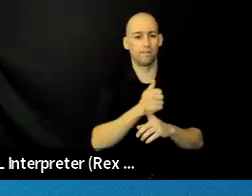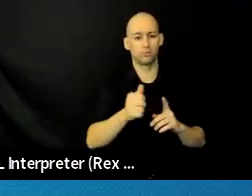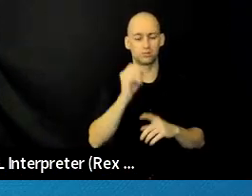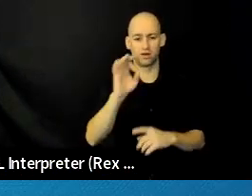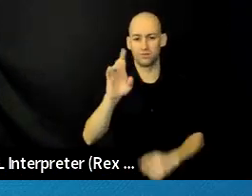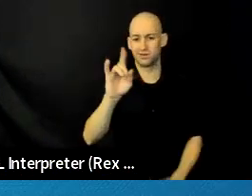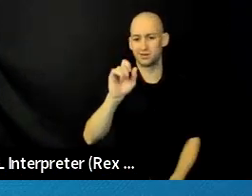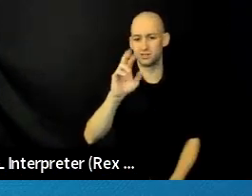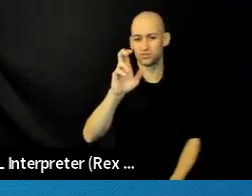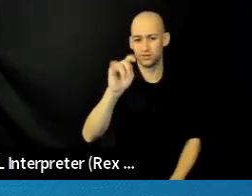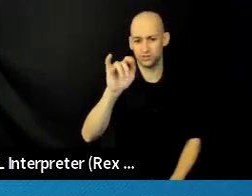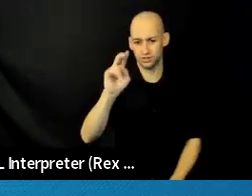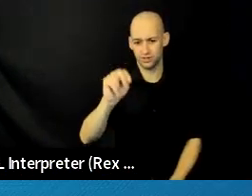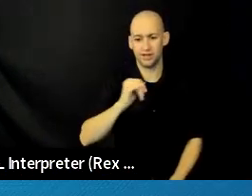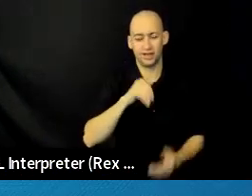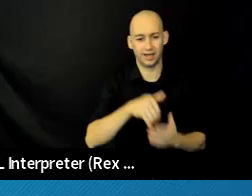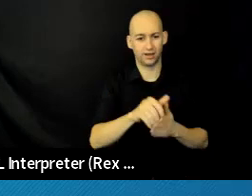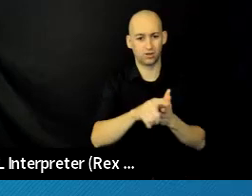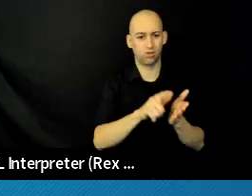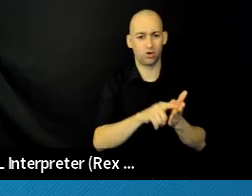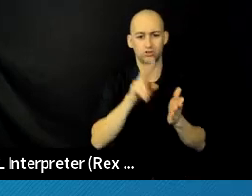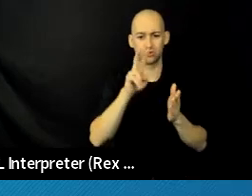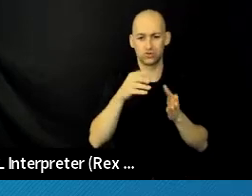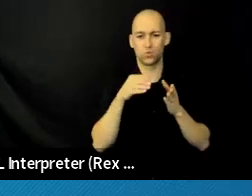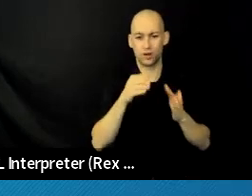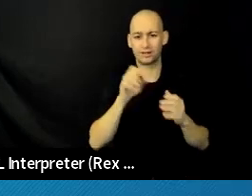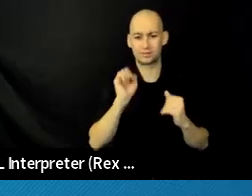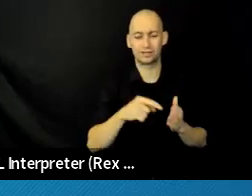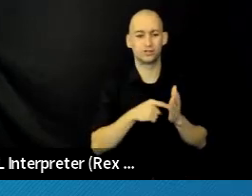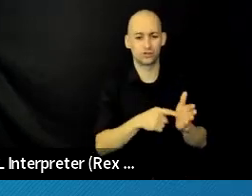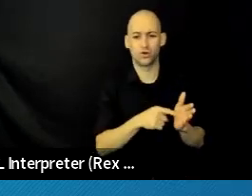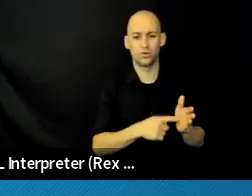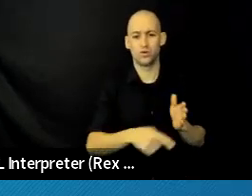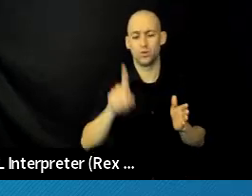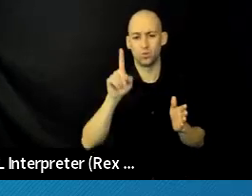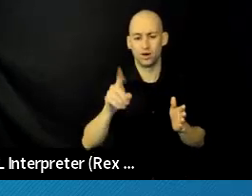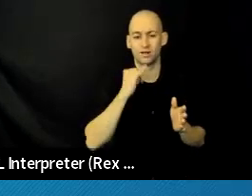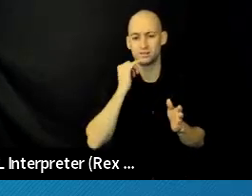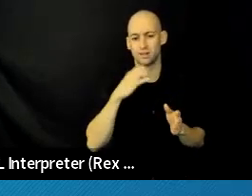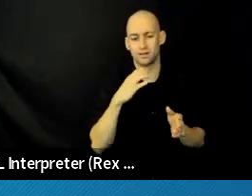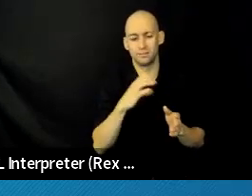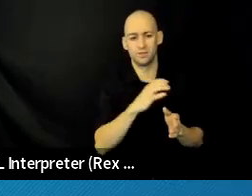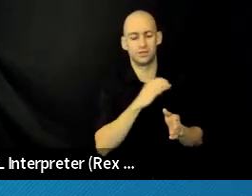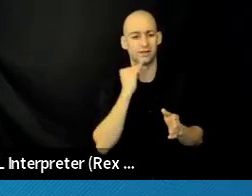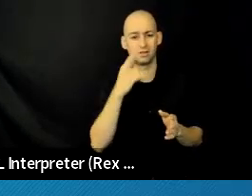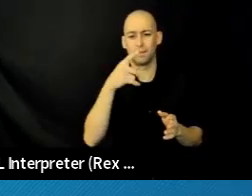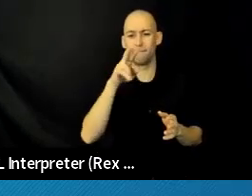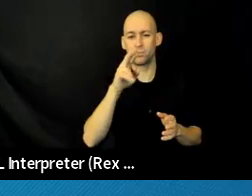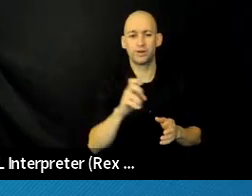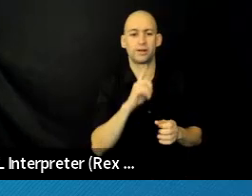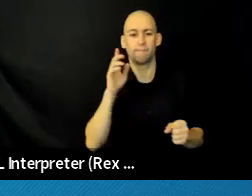two ways a gross abuse of discretion can be shown. One is that the Commission is